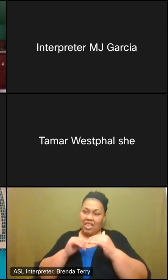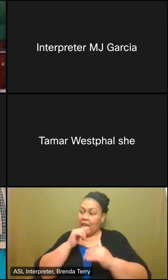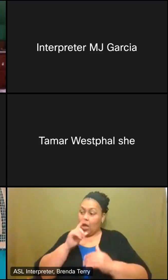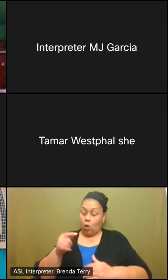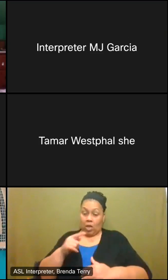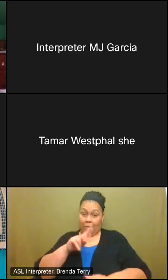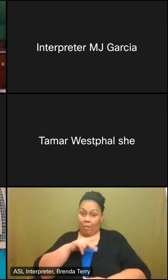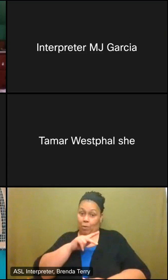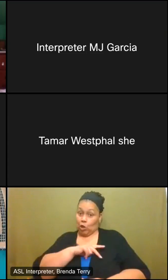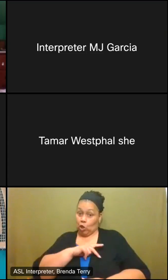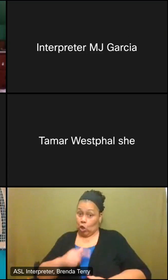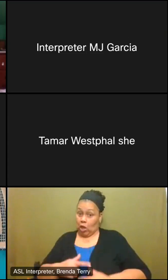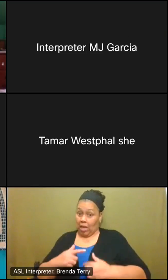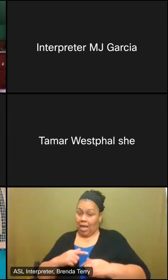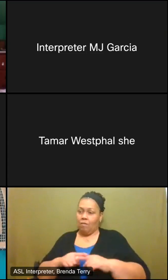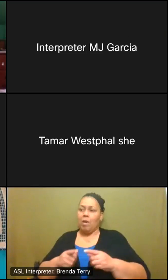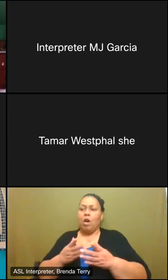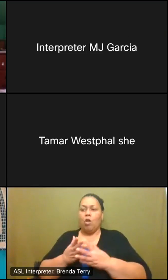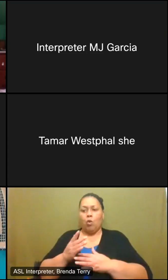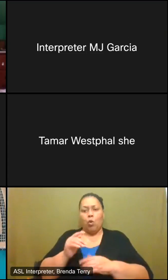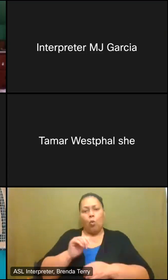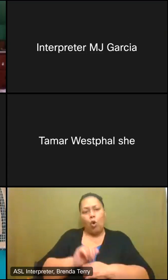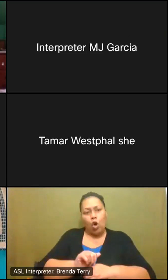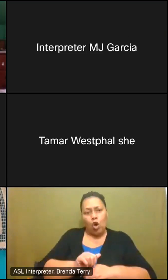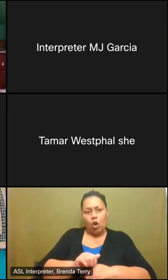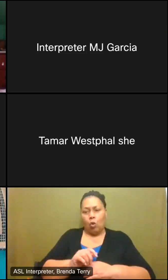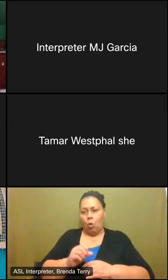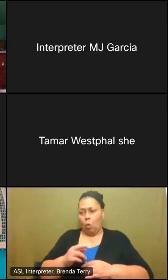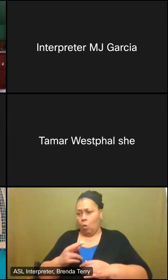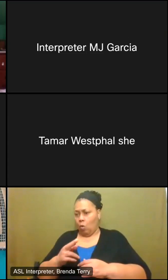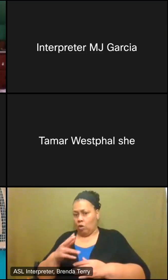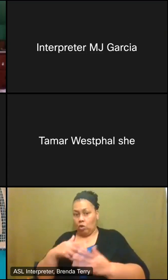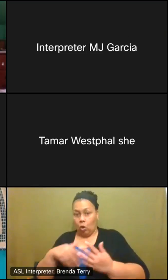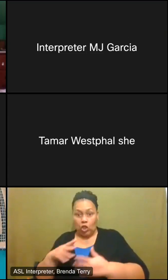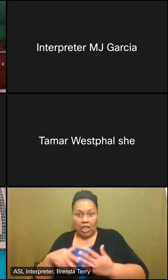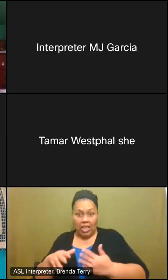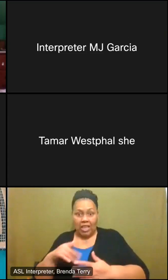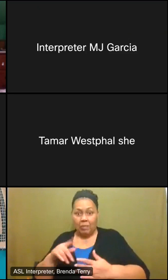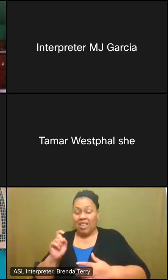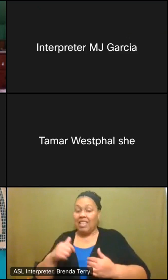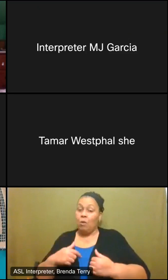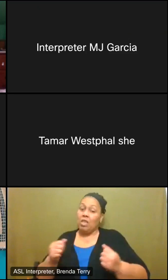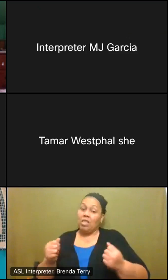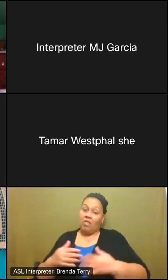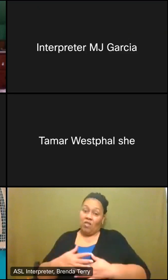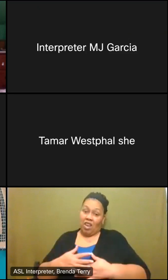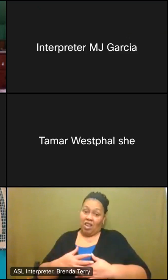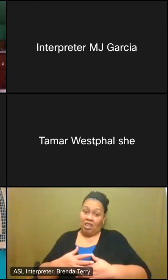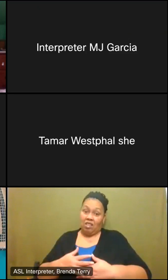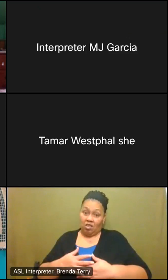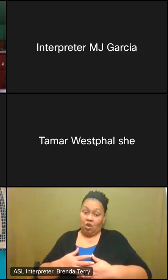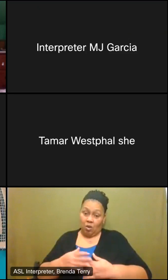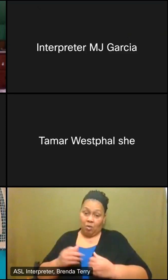life, but also, through work or maybe through, just socially, because I was afraid about, many, many